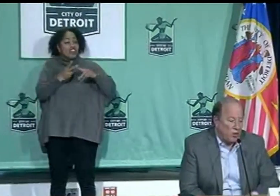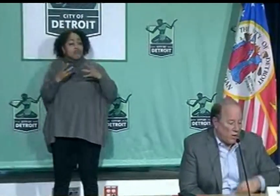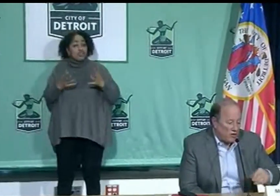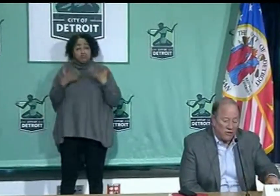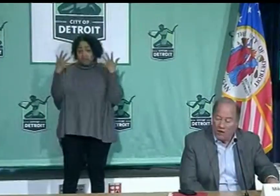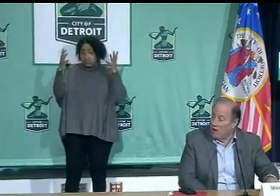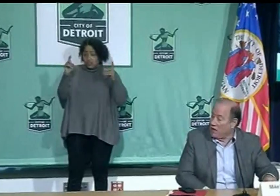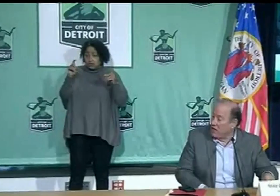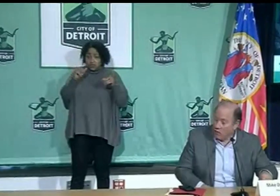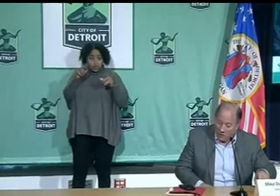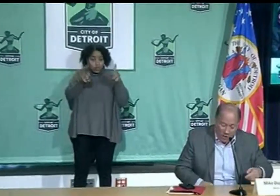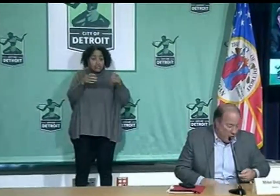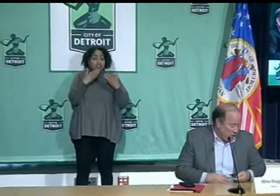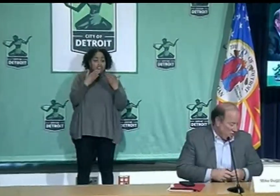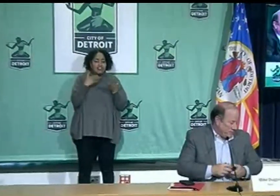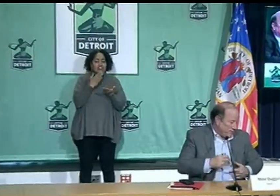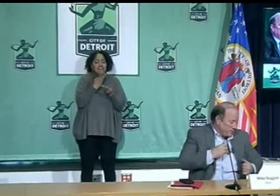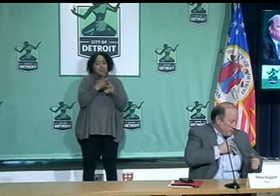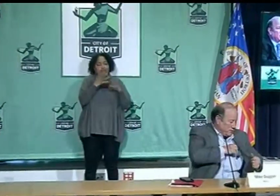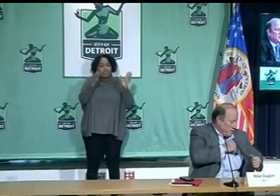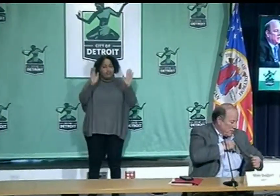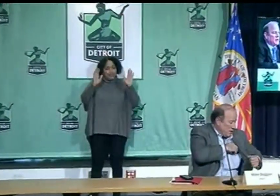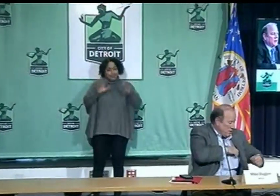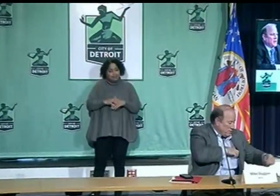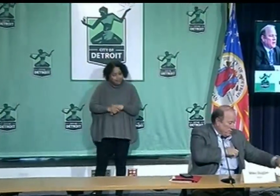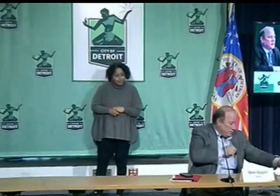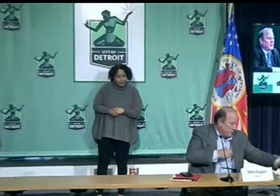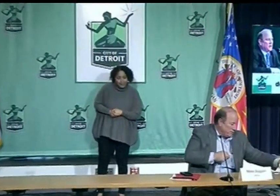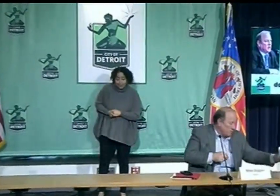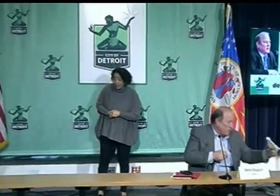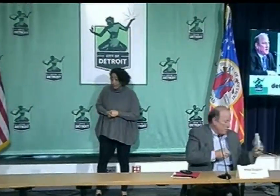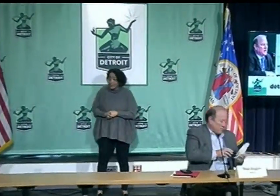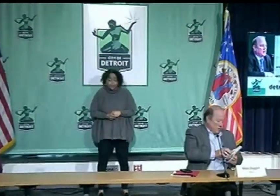Any other questions? All right. Thank you all very much.